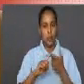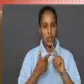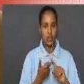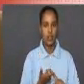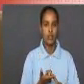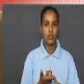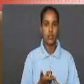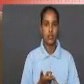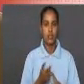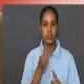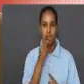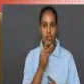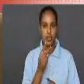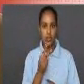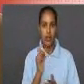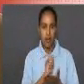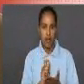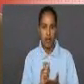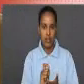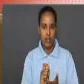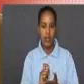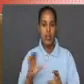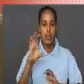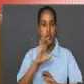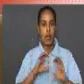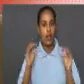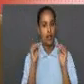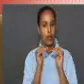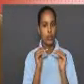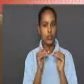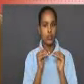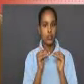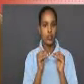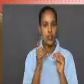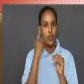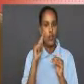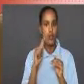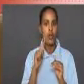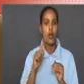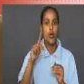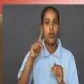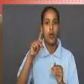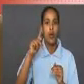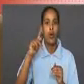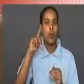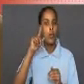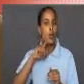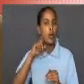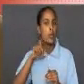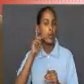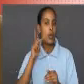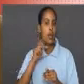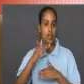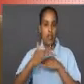partner, see if you can write the chemical equation for the polymerization of